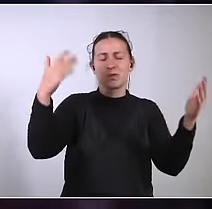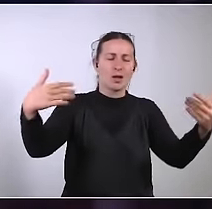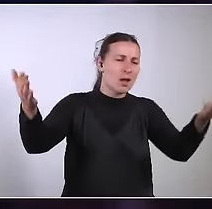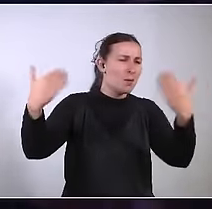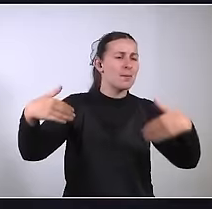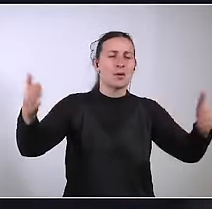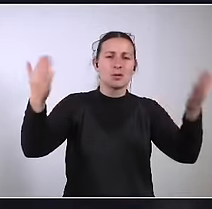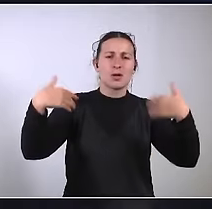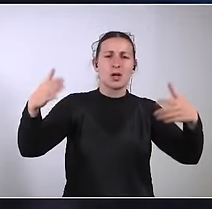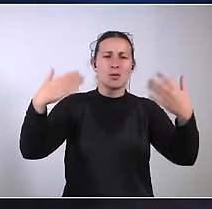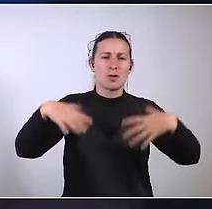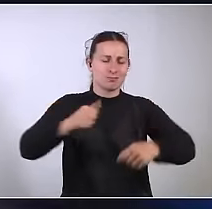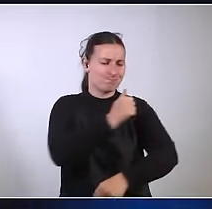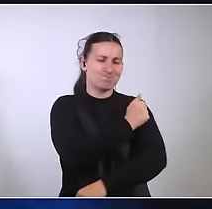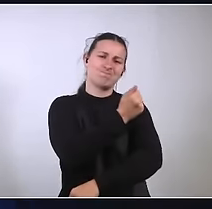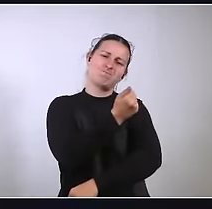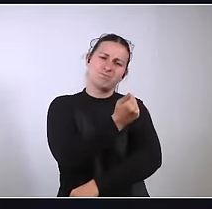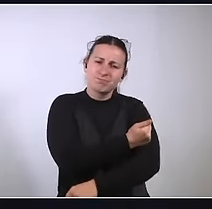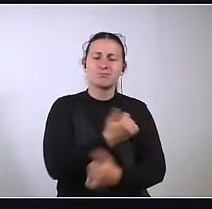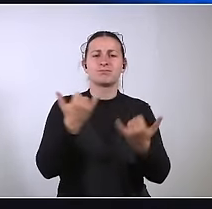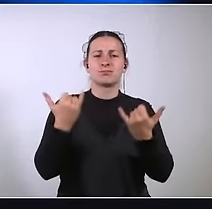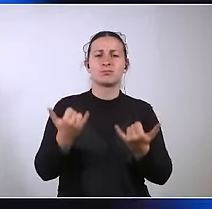Come on, take authority right now.